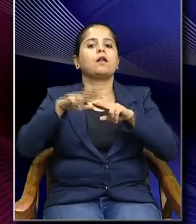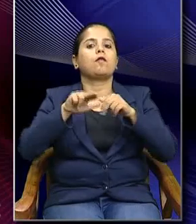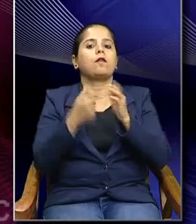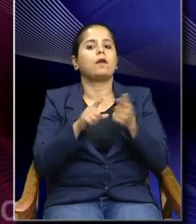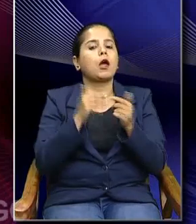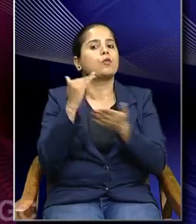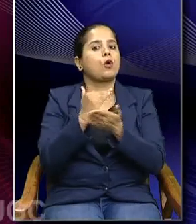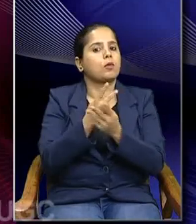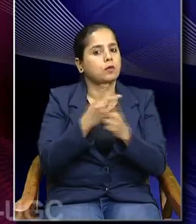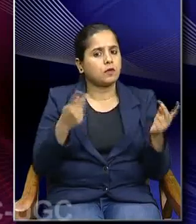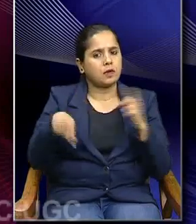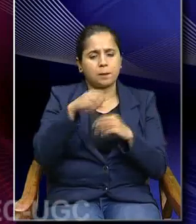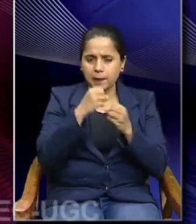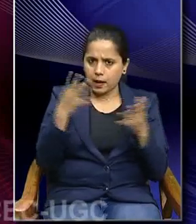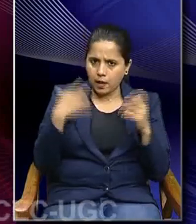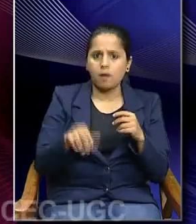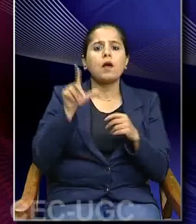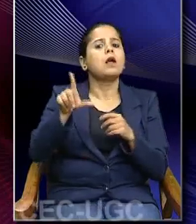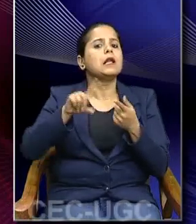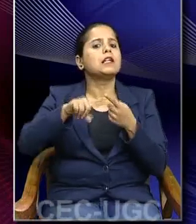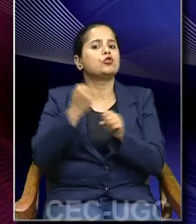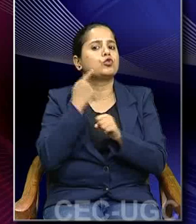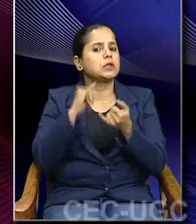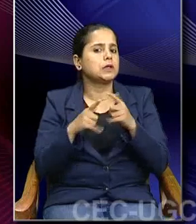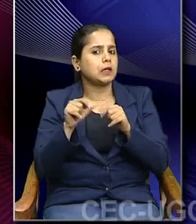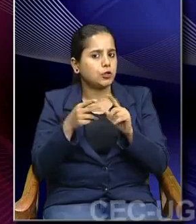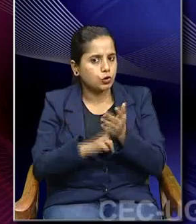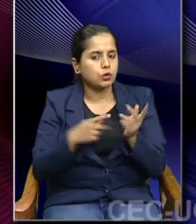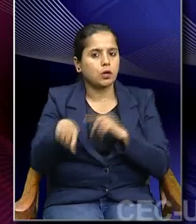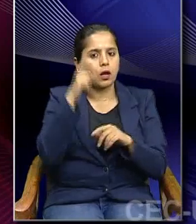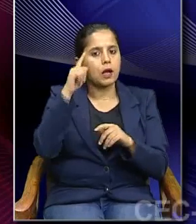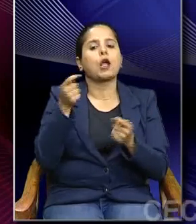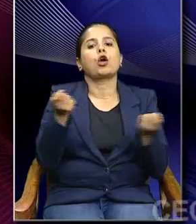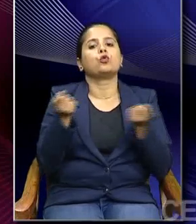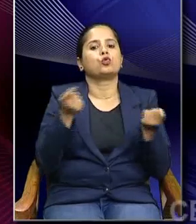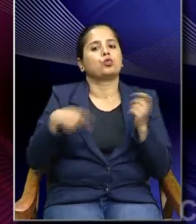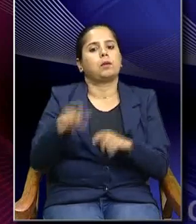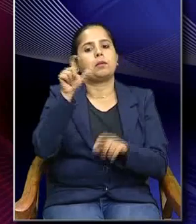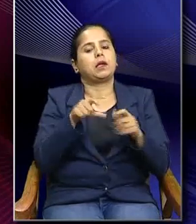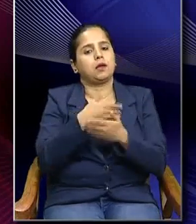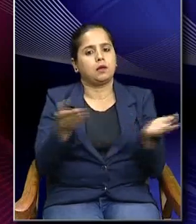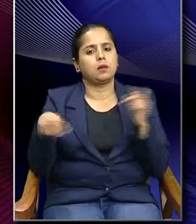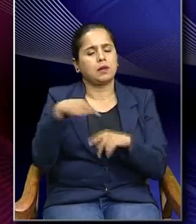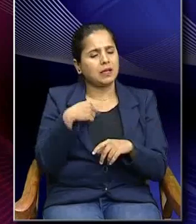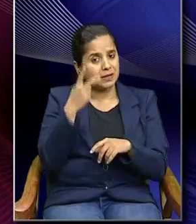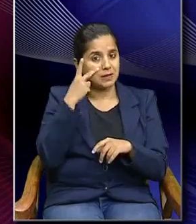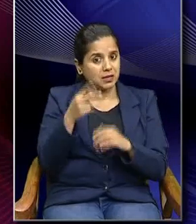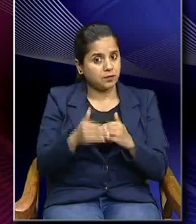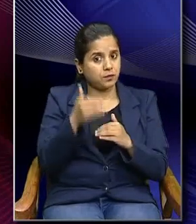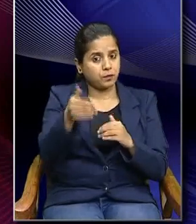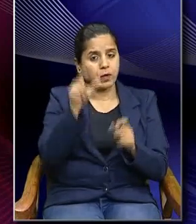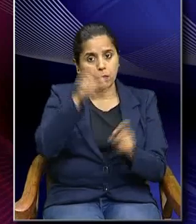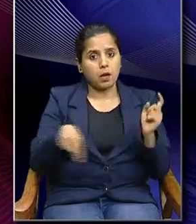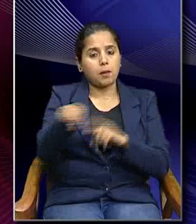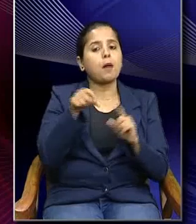lot of legislations and welfare programs in India to curb and control the population. So let us look into the